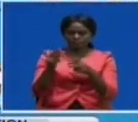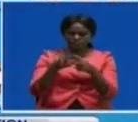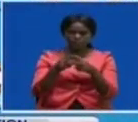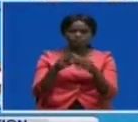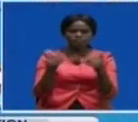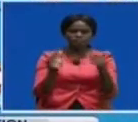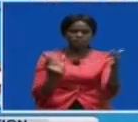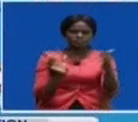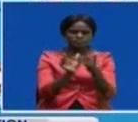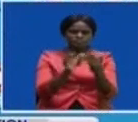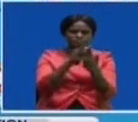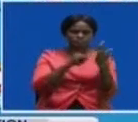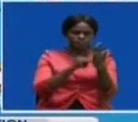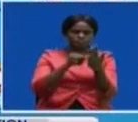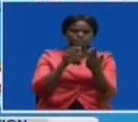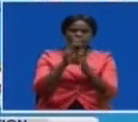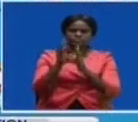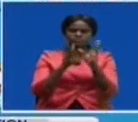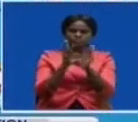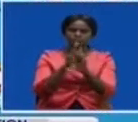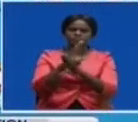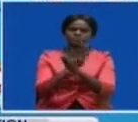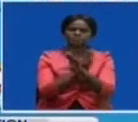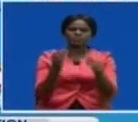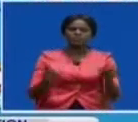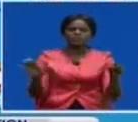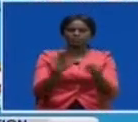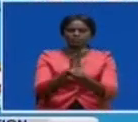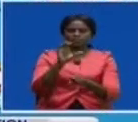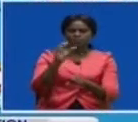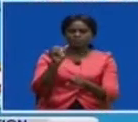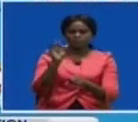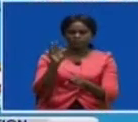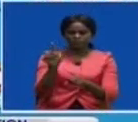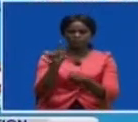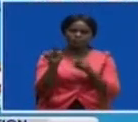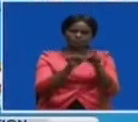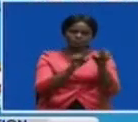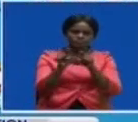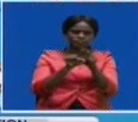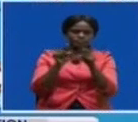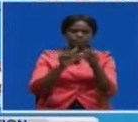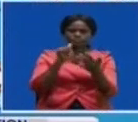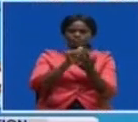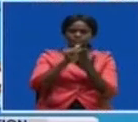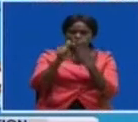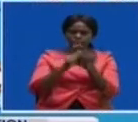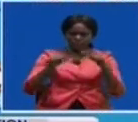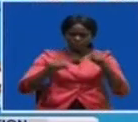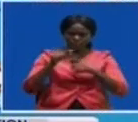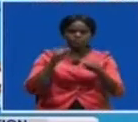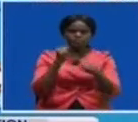Shortened League will run from January to May before adopting the full CAF Direct League calendar in August this